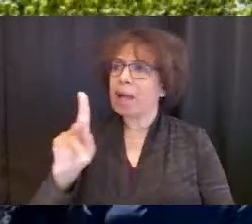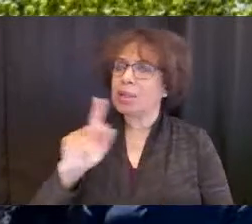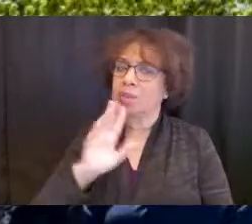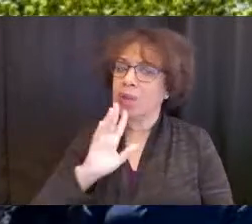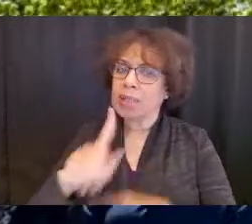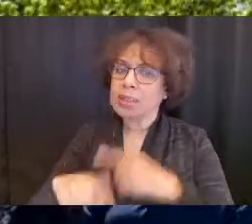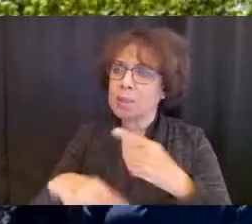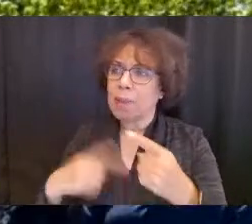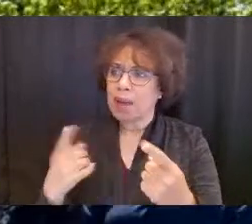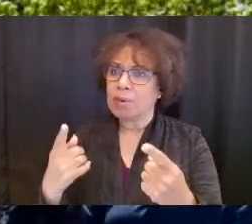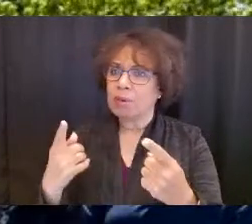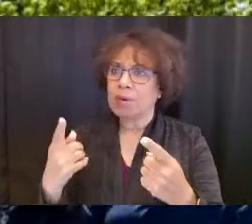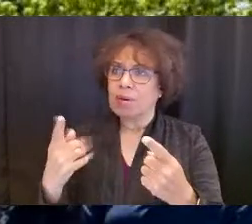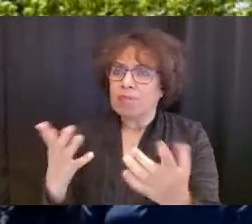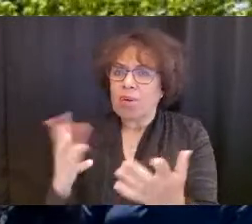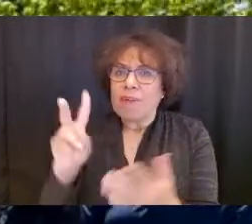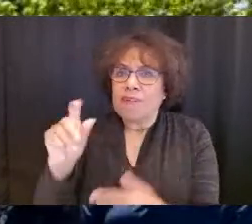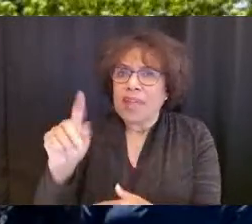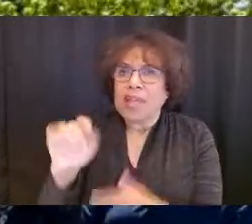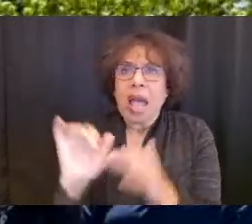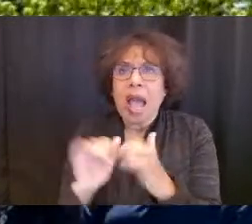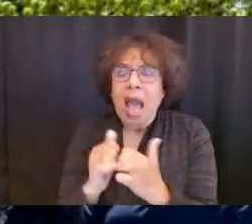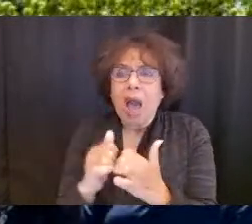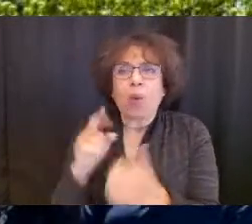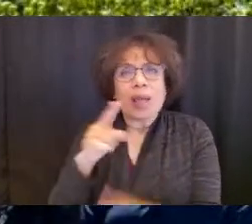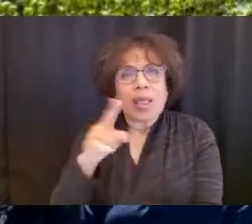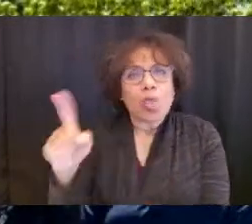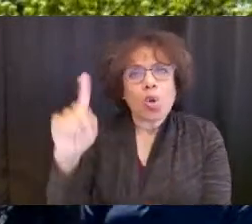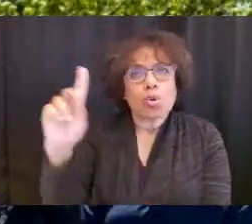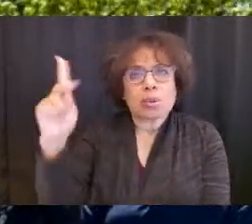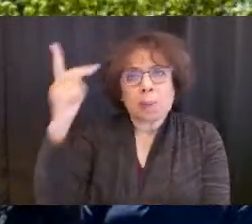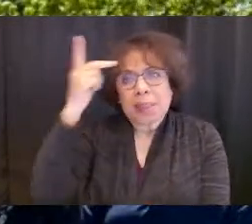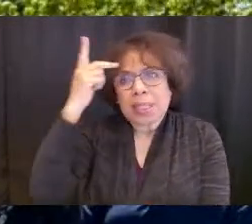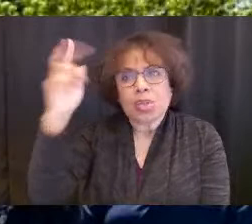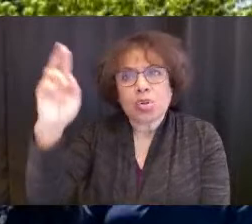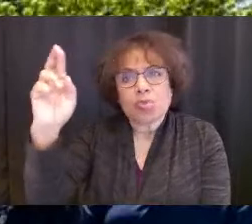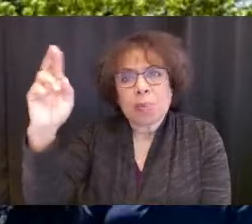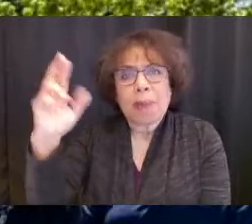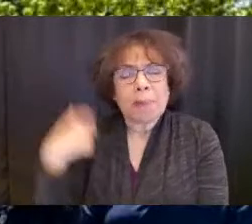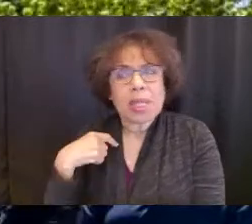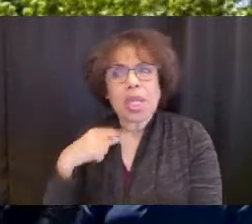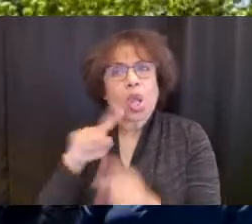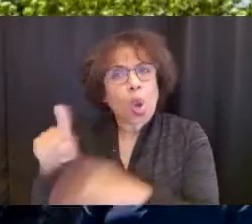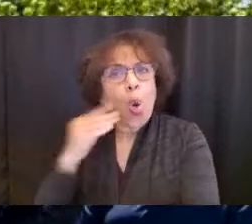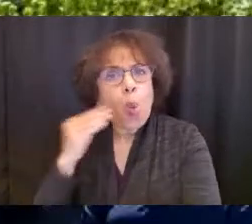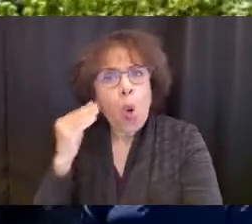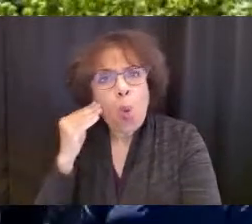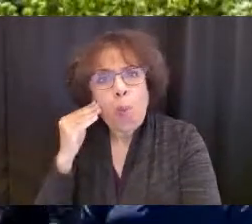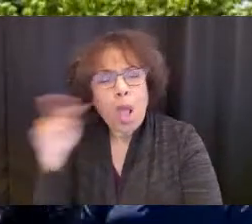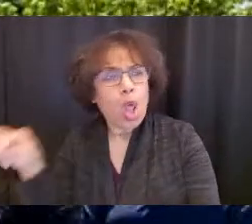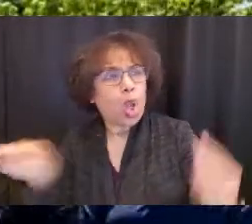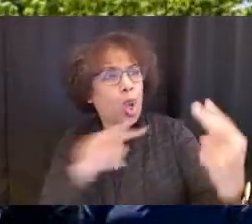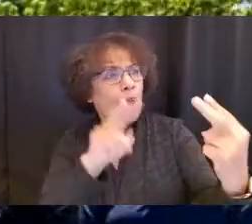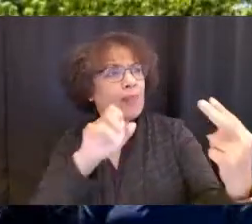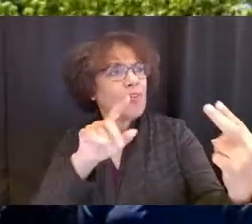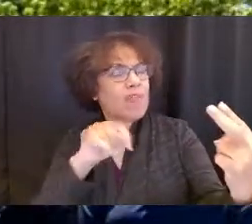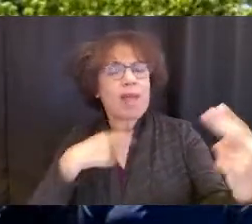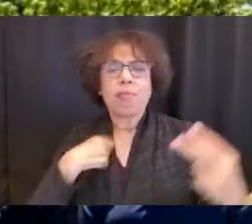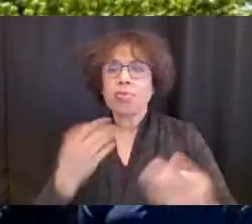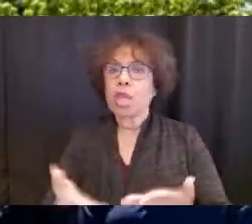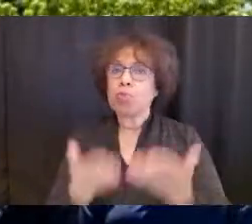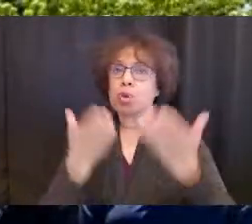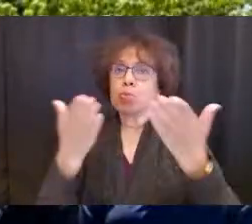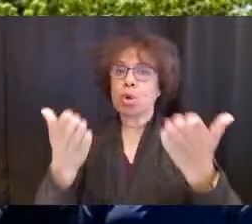know how they're going home and looking their veterans in the eye when this is how they propose to avoid